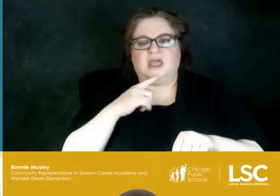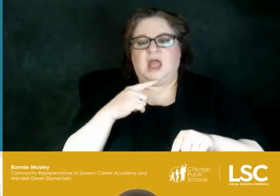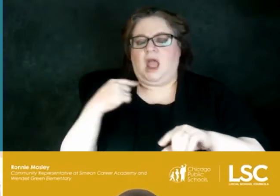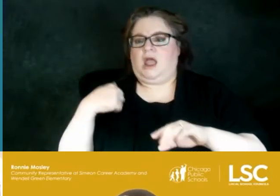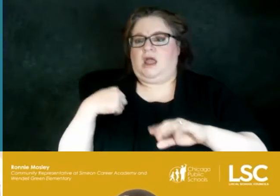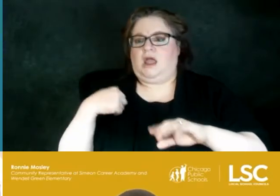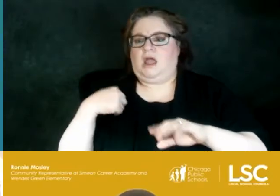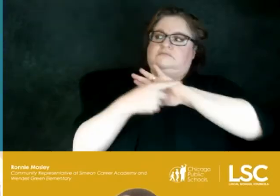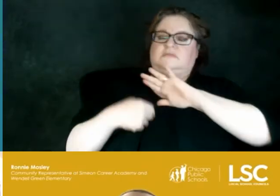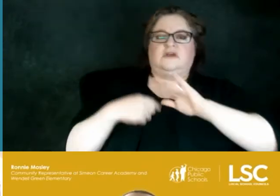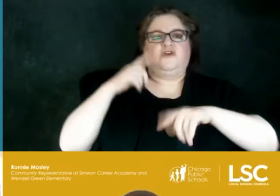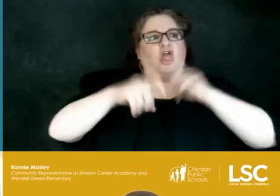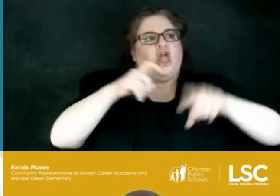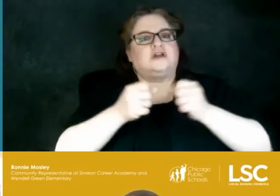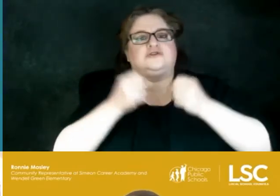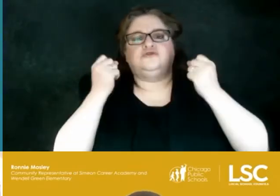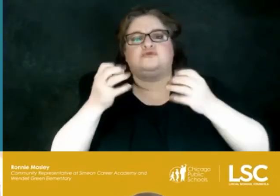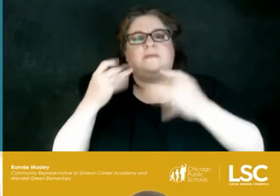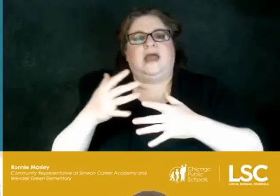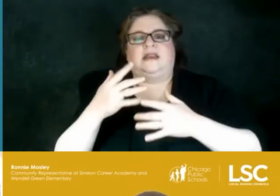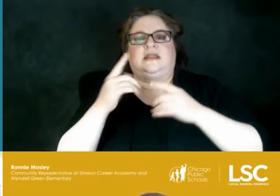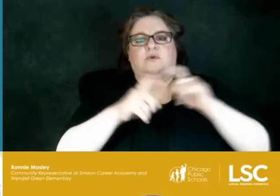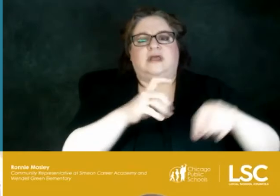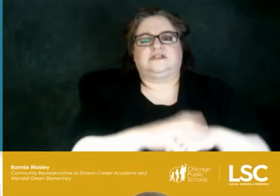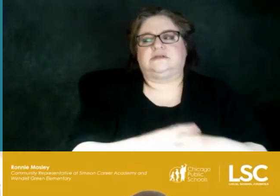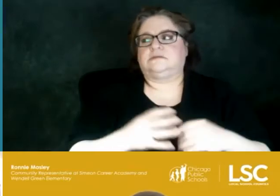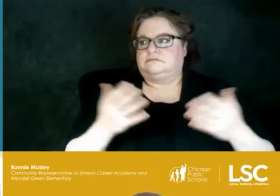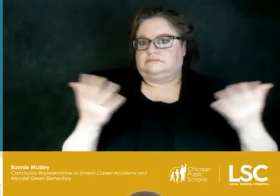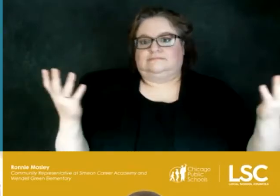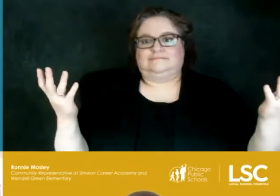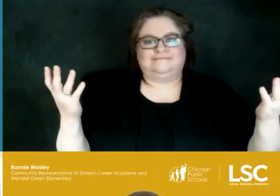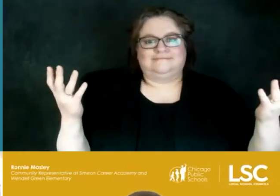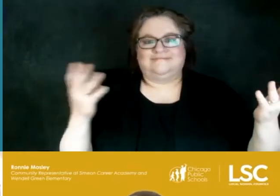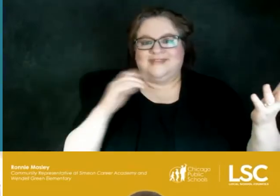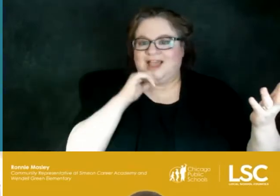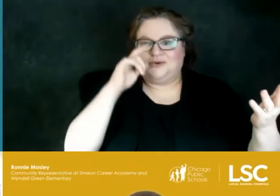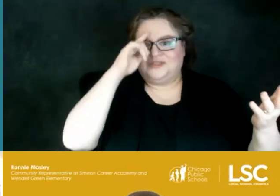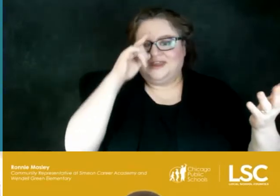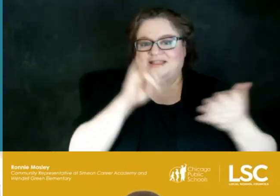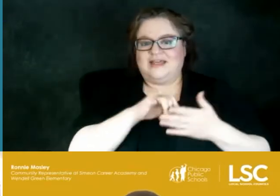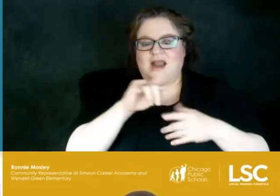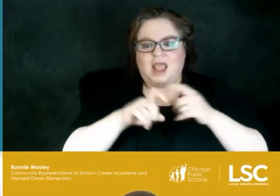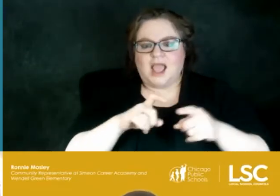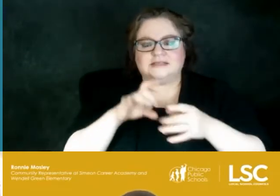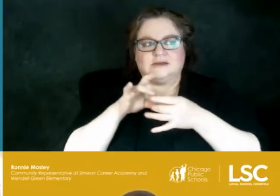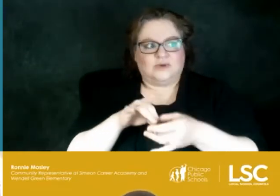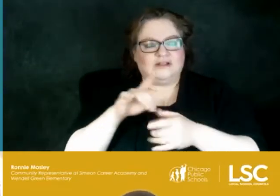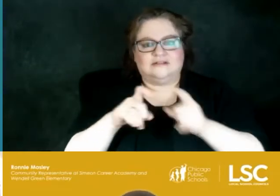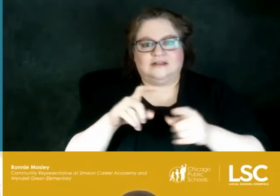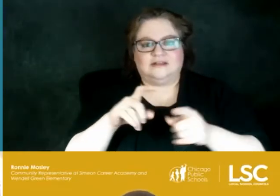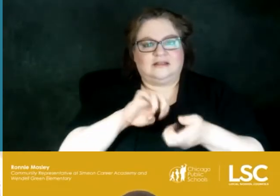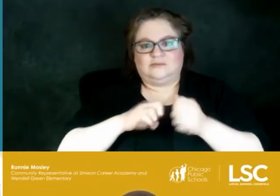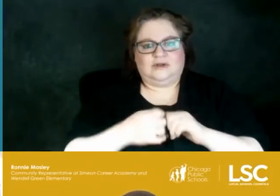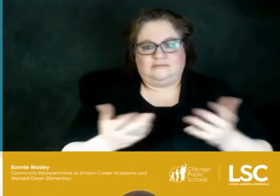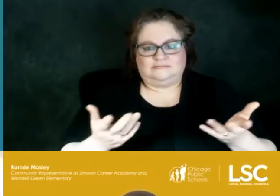for asking too many questions. And so, I don't think that asking relevant questions is a problem.